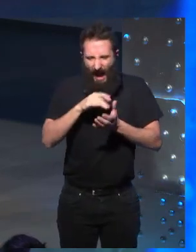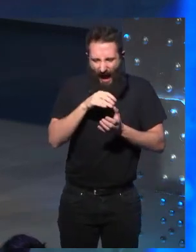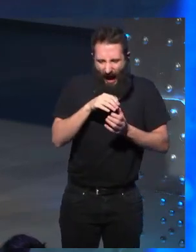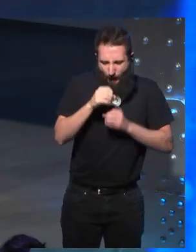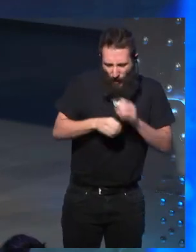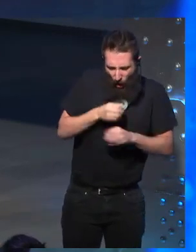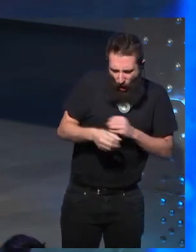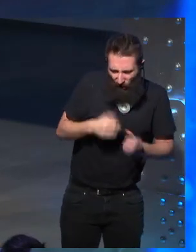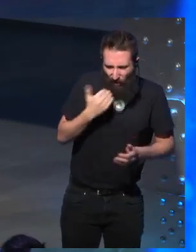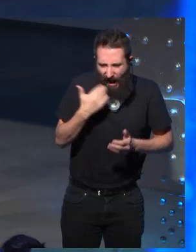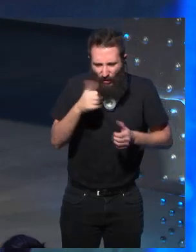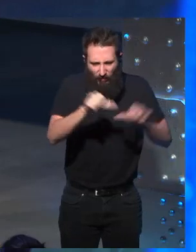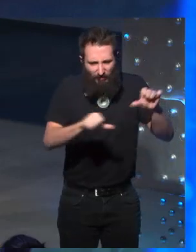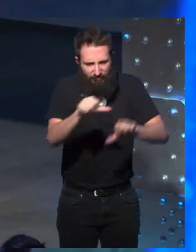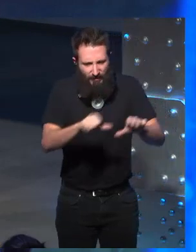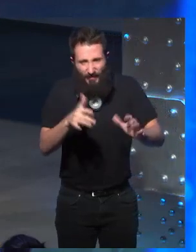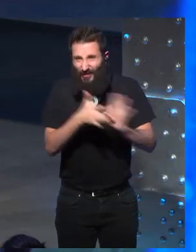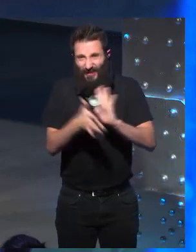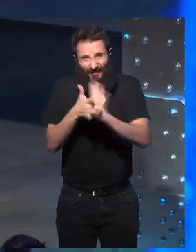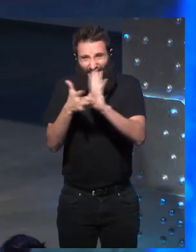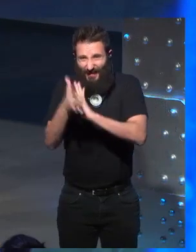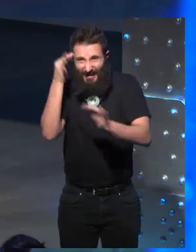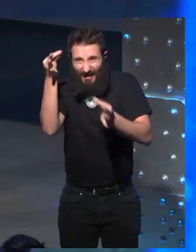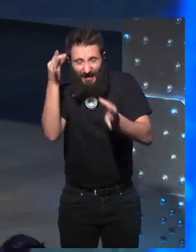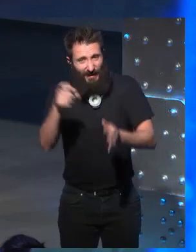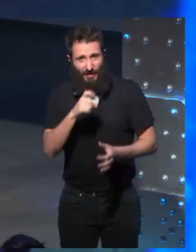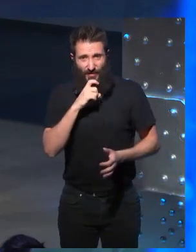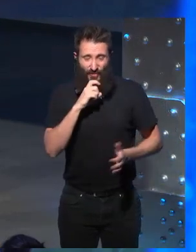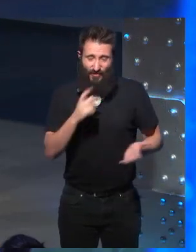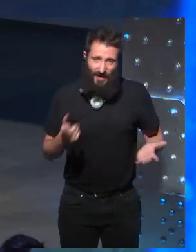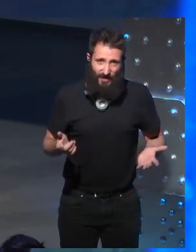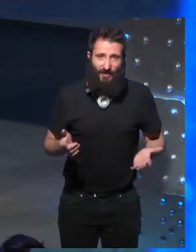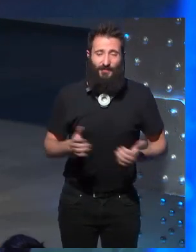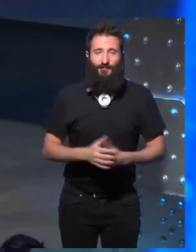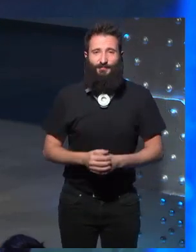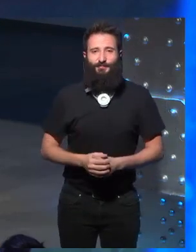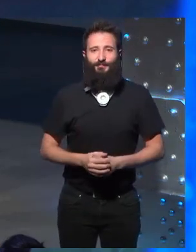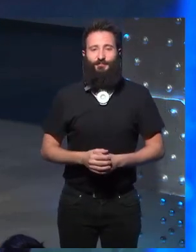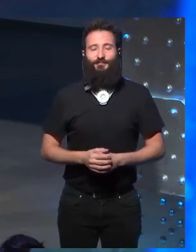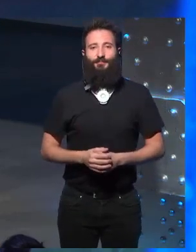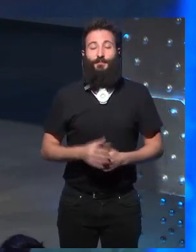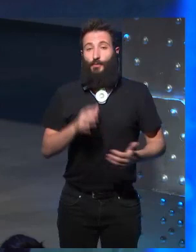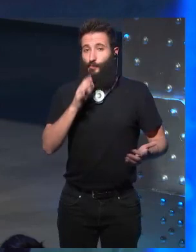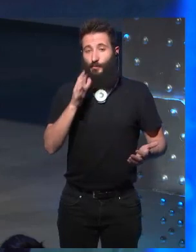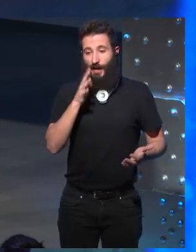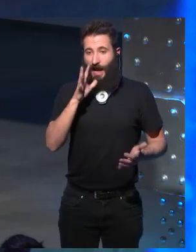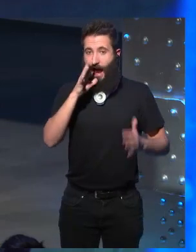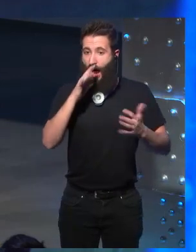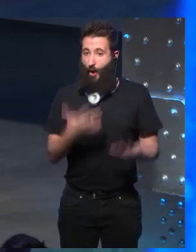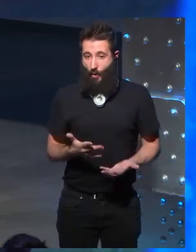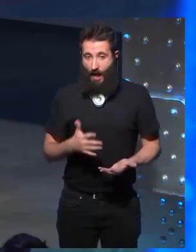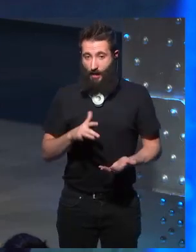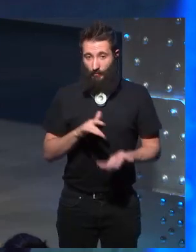that, and it is so complex that as of now, you may as well consider it pure magic.